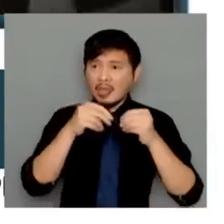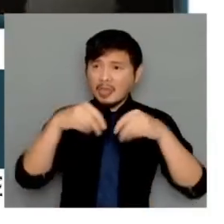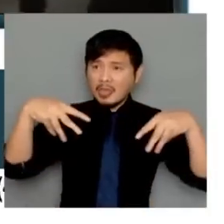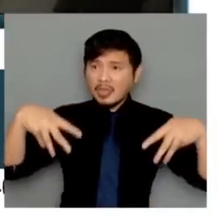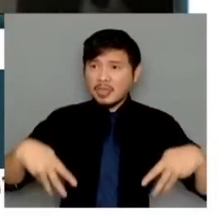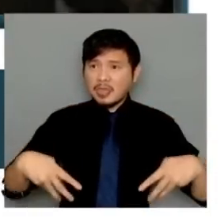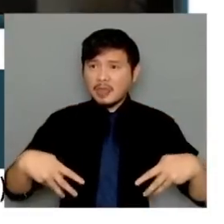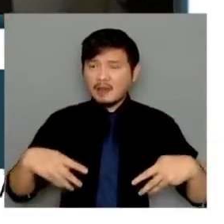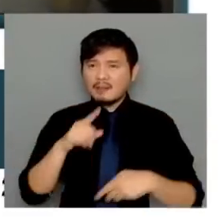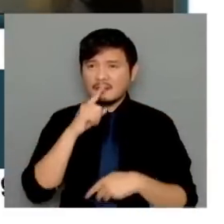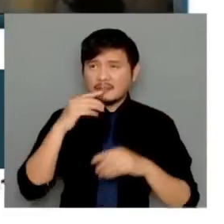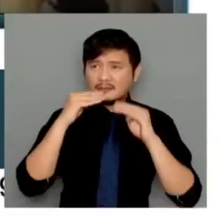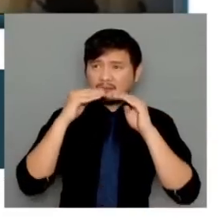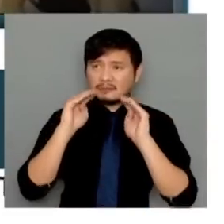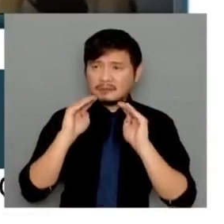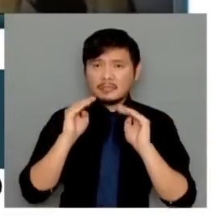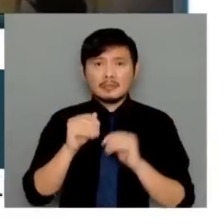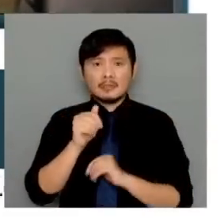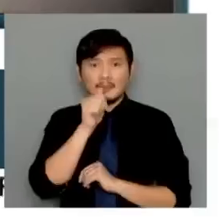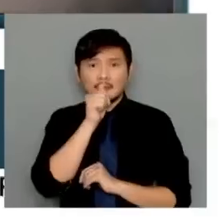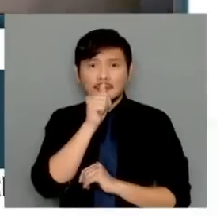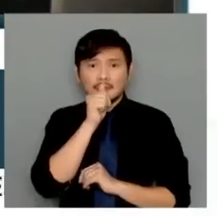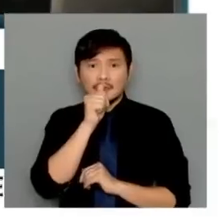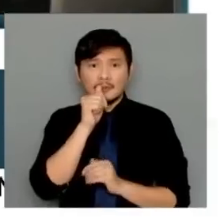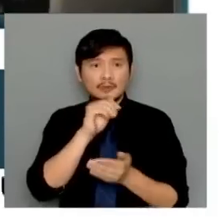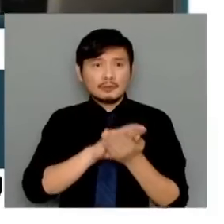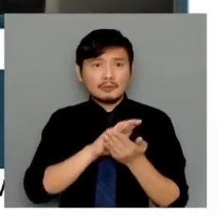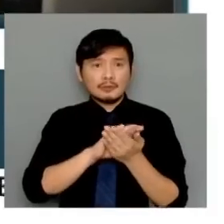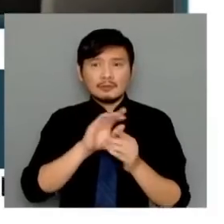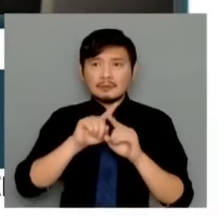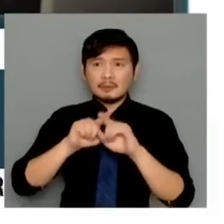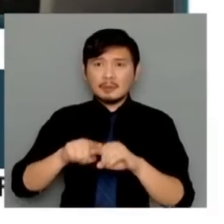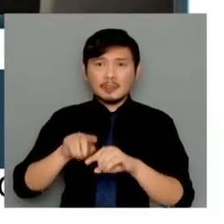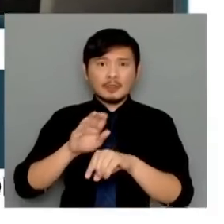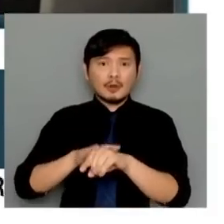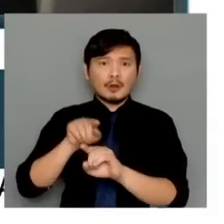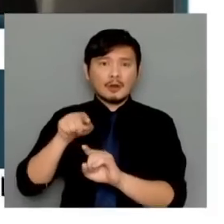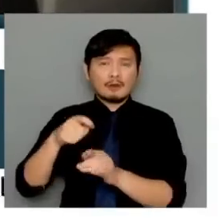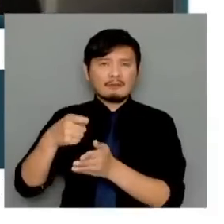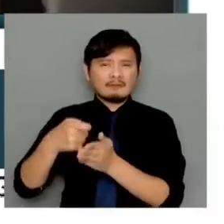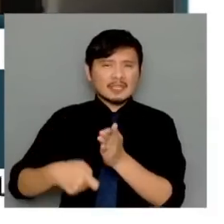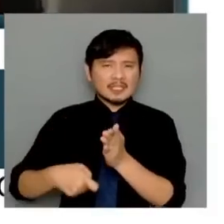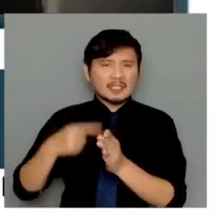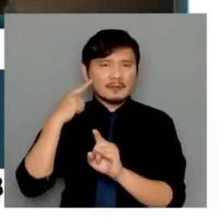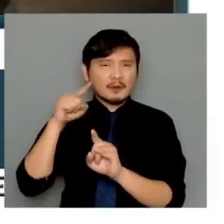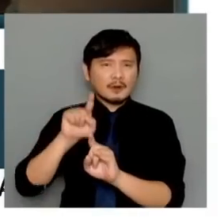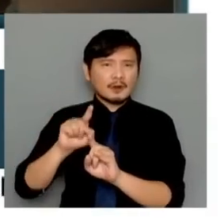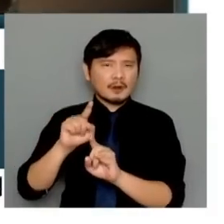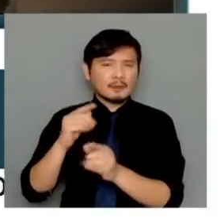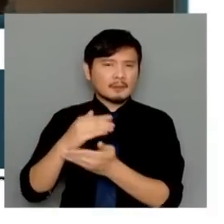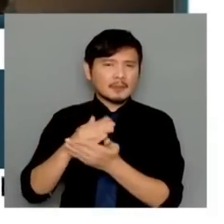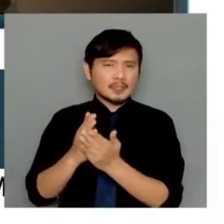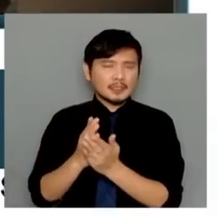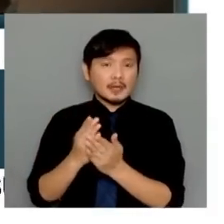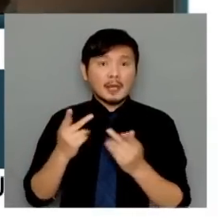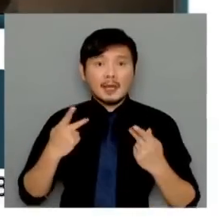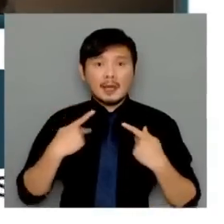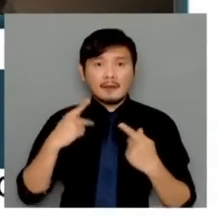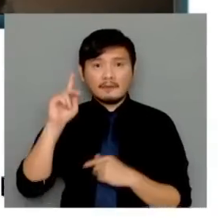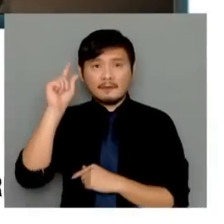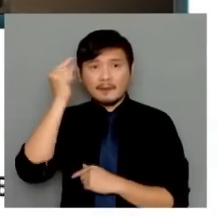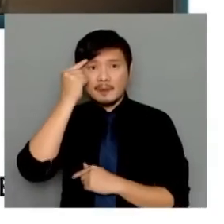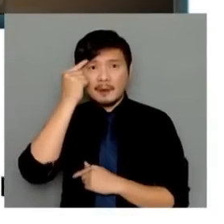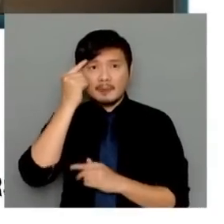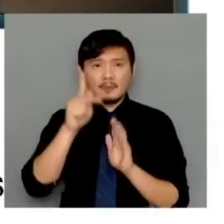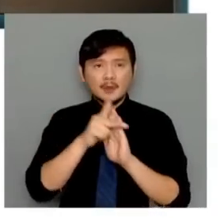sadly, because private schools actually depend a lot on tuition and other fees, there are some government policies that hurt the